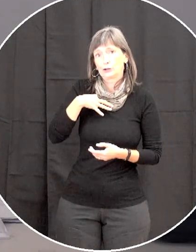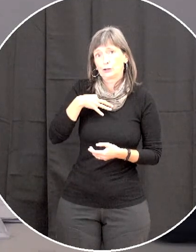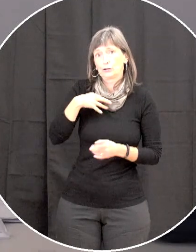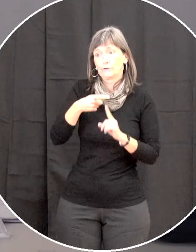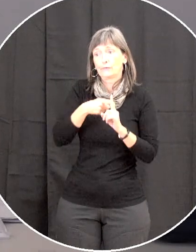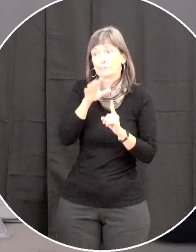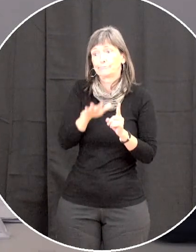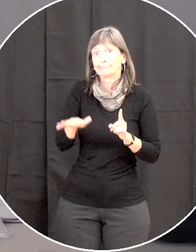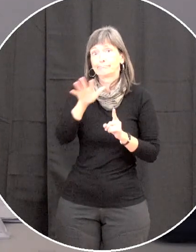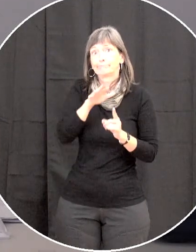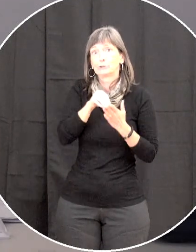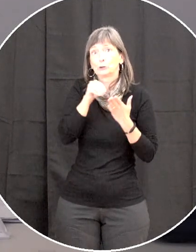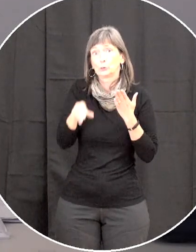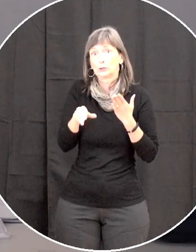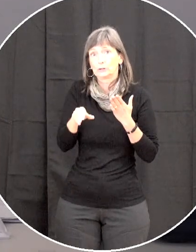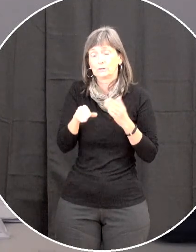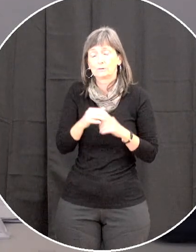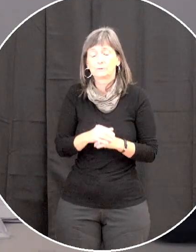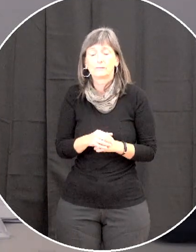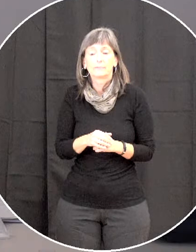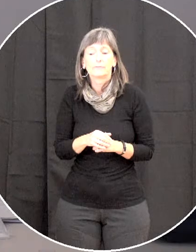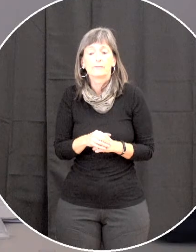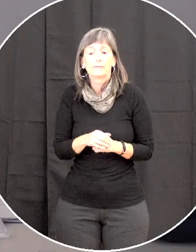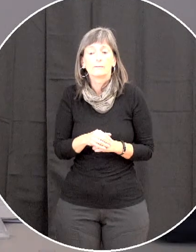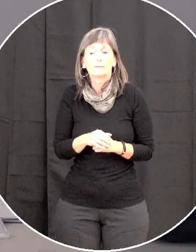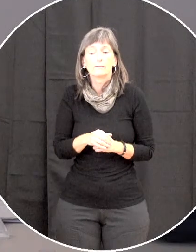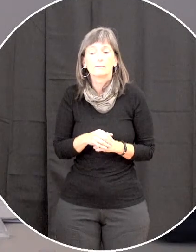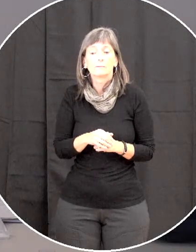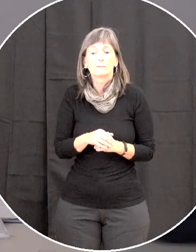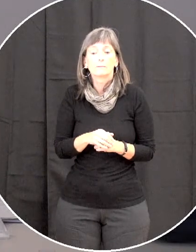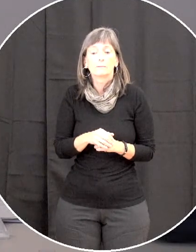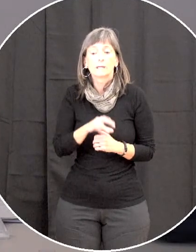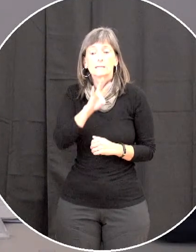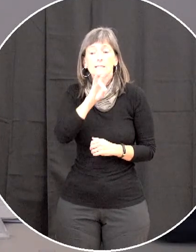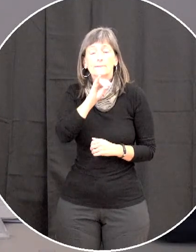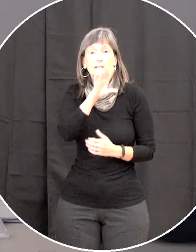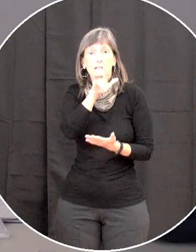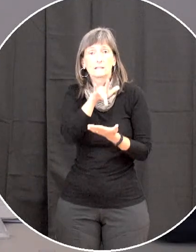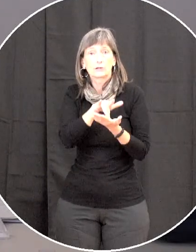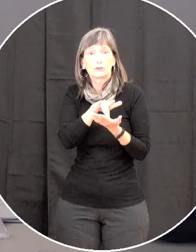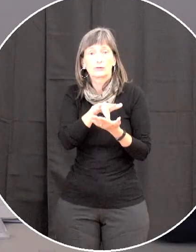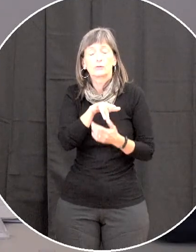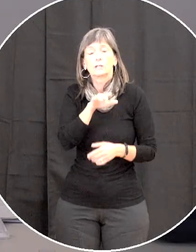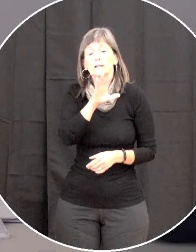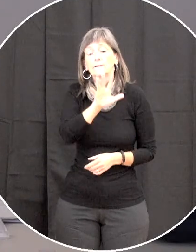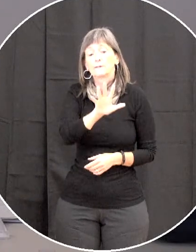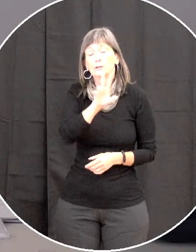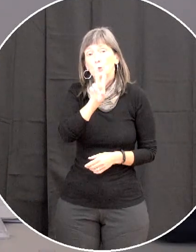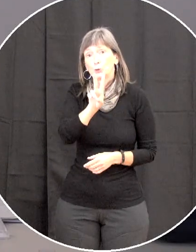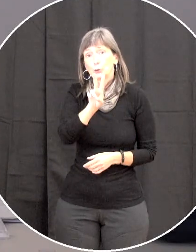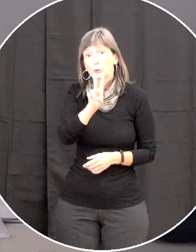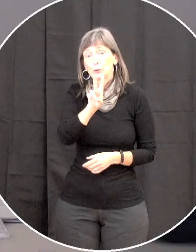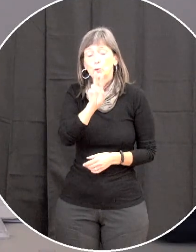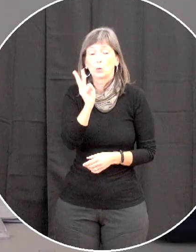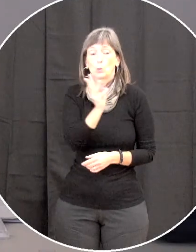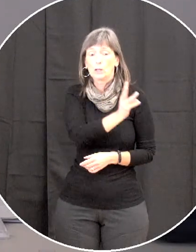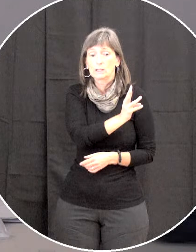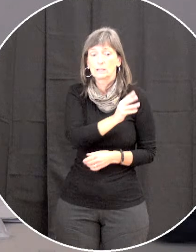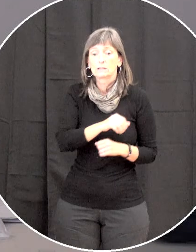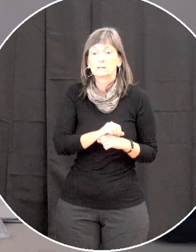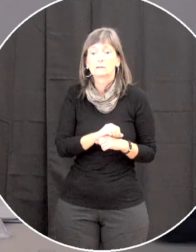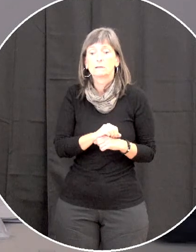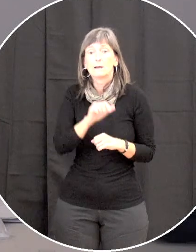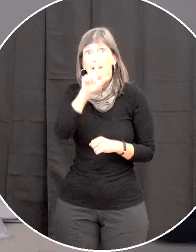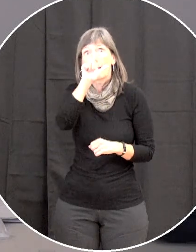students within Newfoundland and Labrador. 70 were from Central Region, 52 came from the West, 8 were